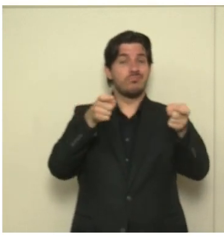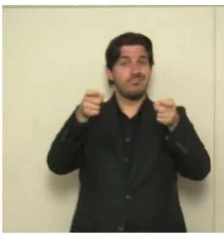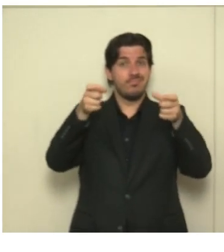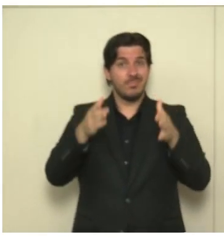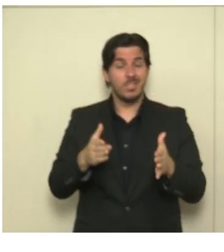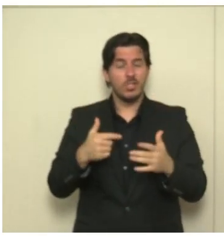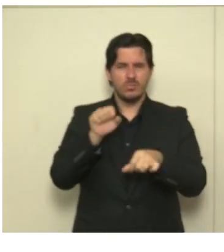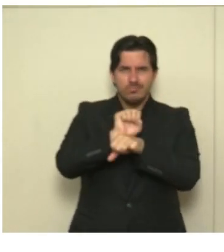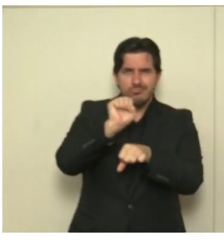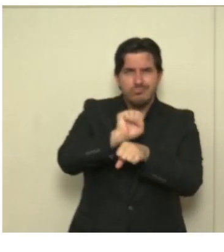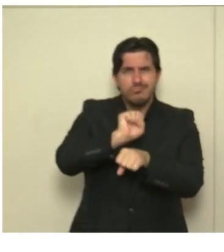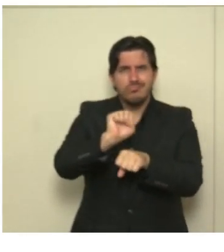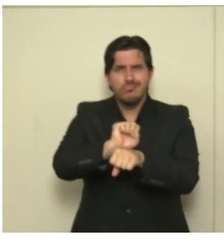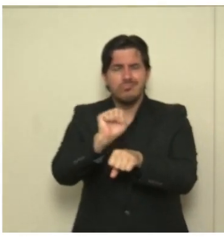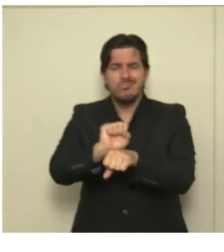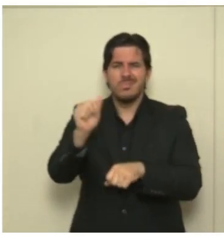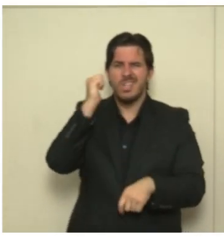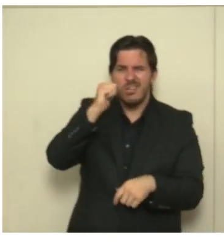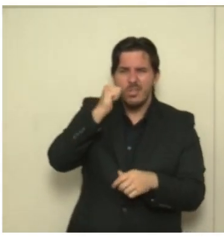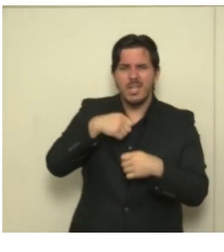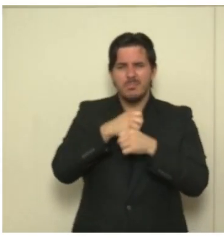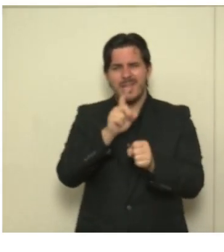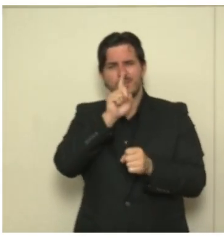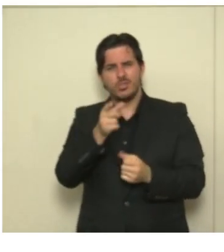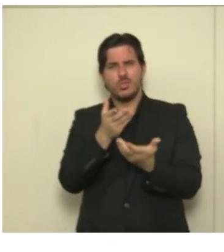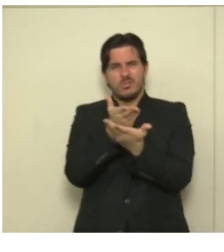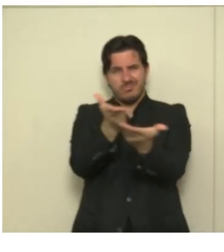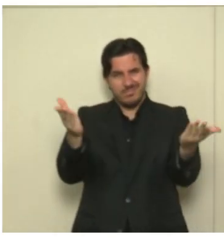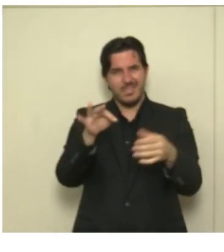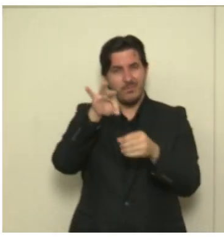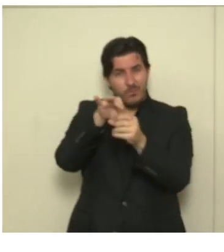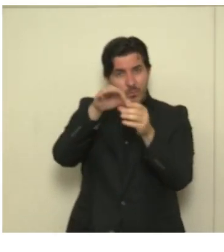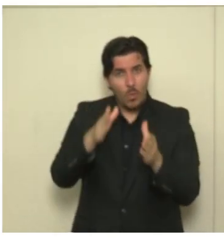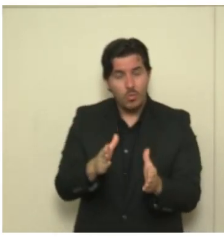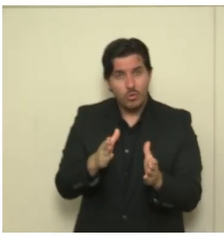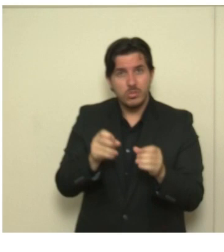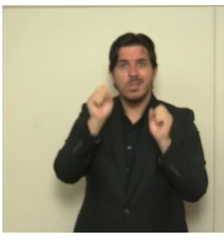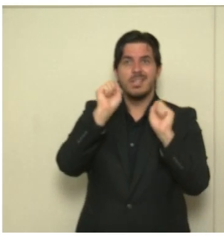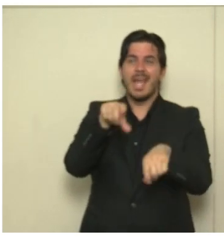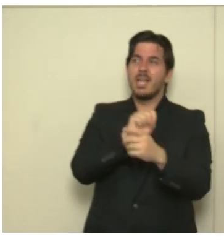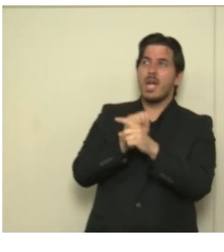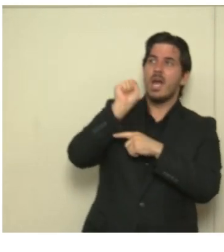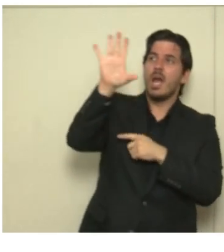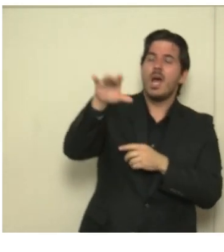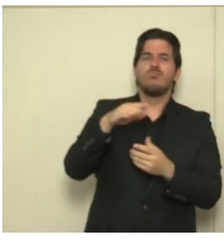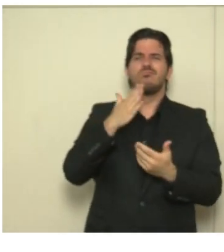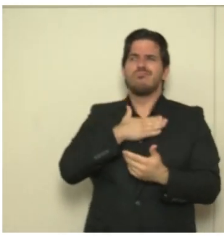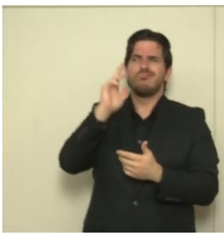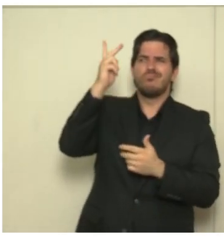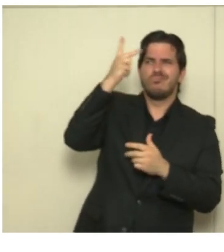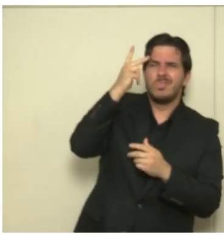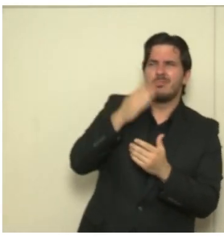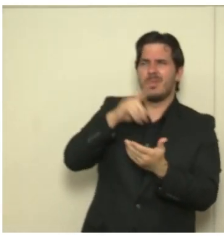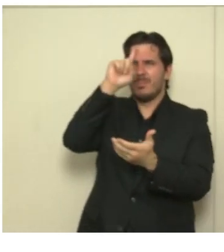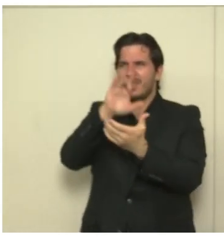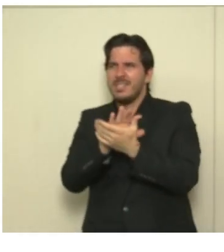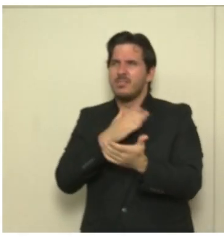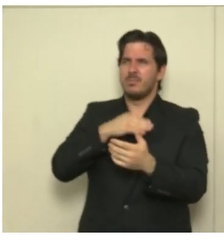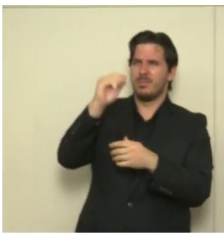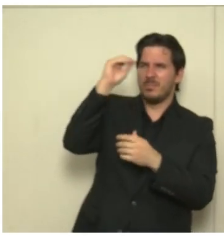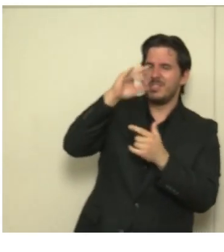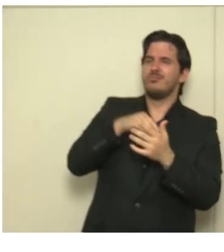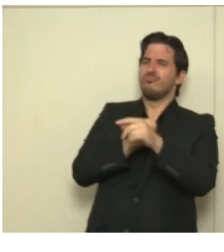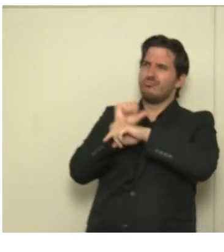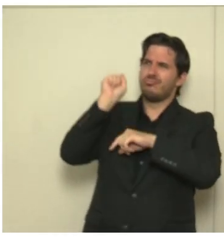diligently every day to ensure voters have everything they need to make their voices heard at the ballot box. This election is happening in